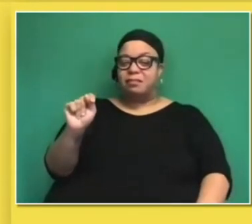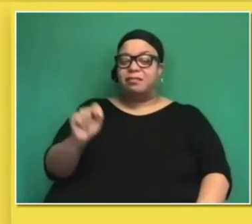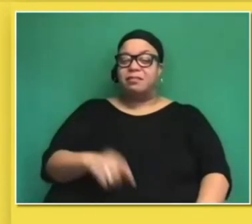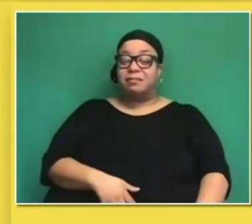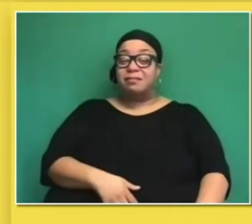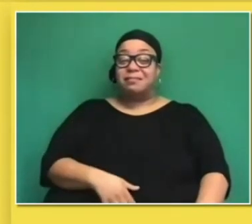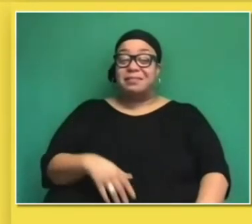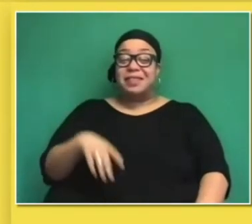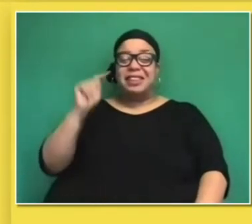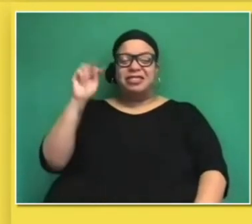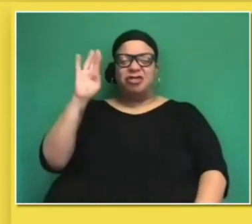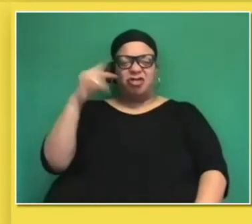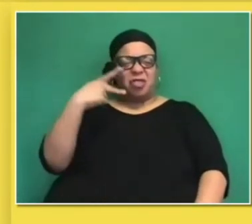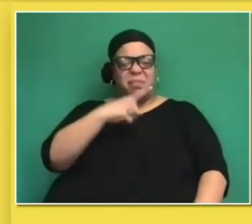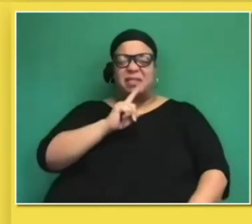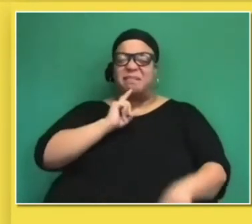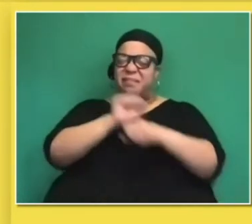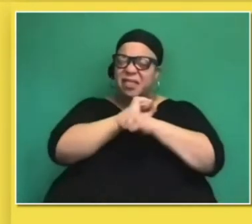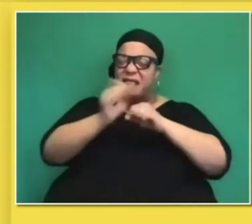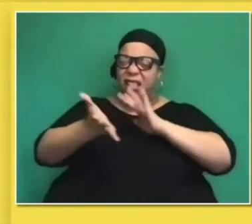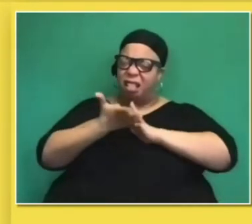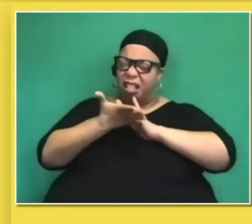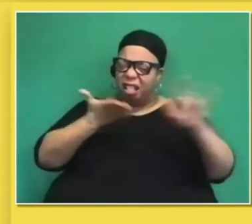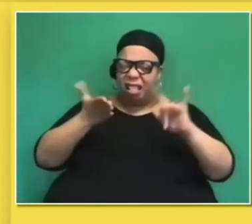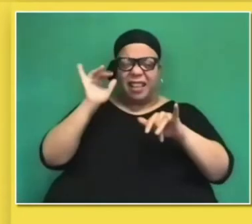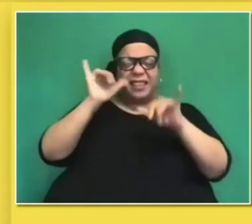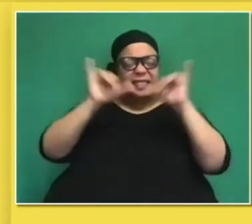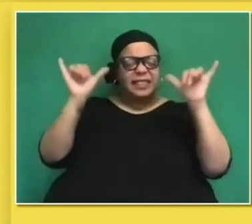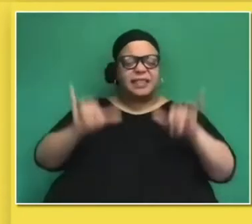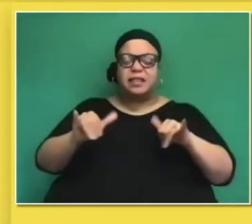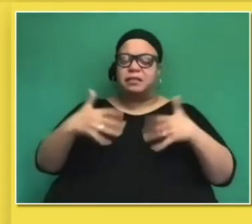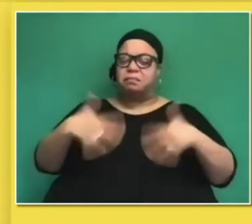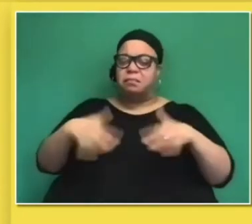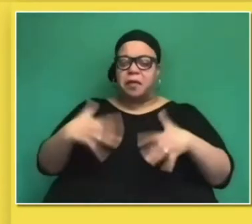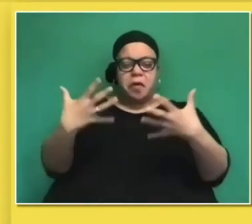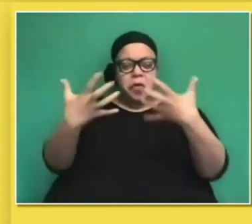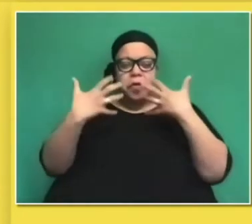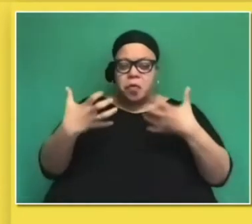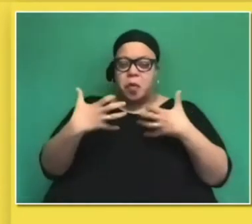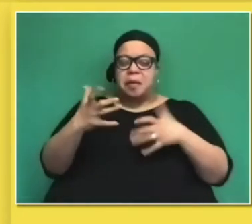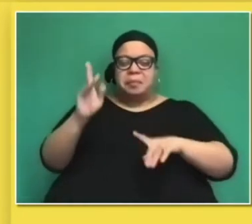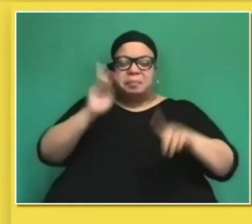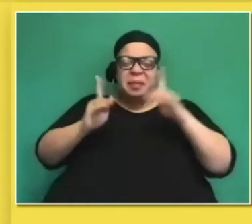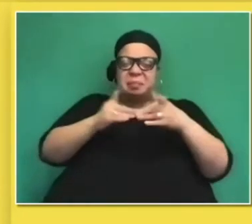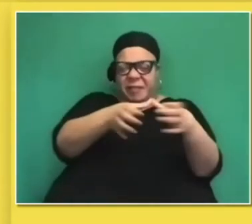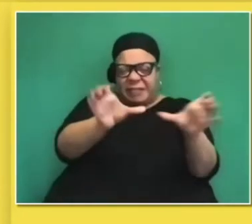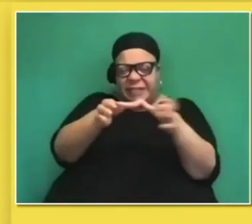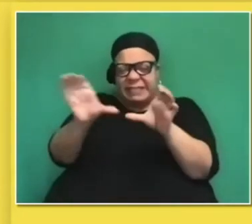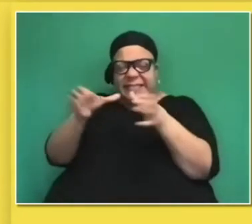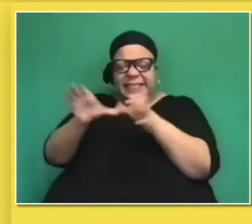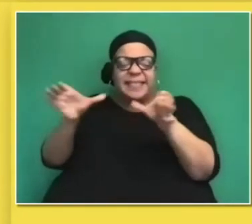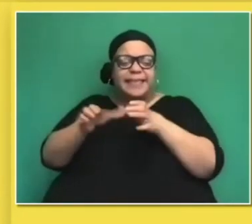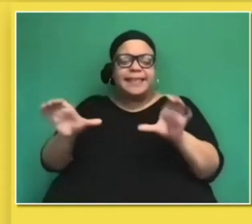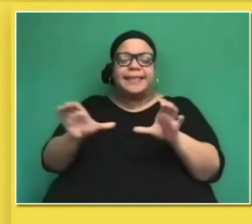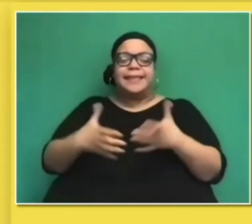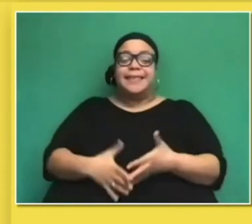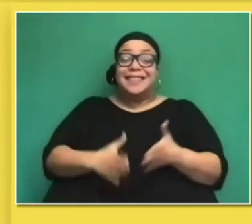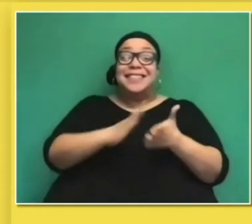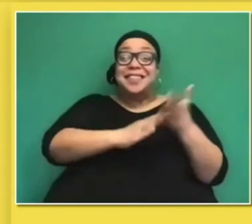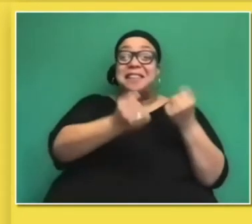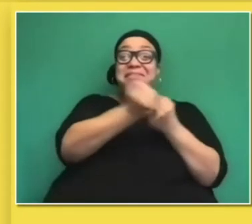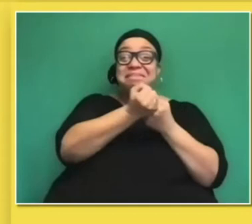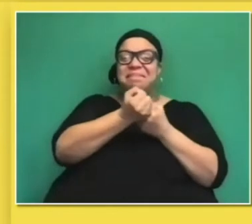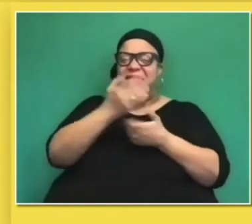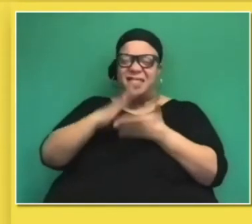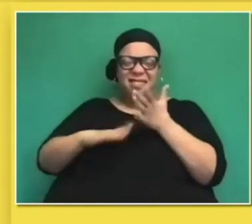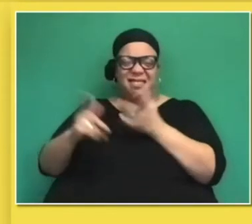more diverse electorate, though, that has the power to reshape priorities in American public life. And this is not so